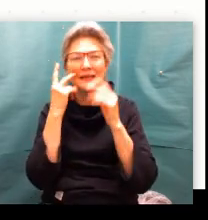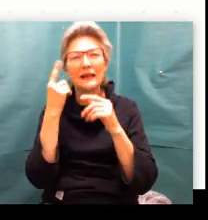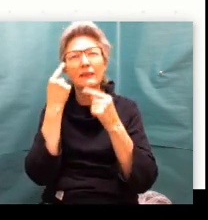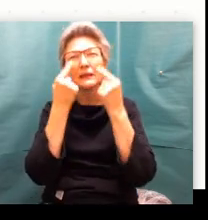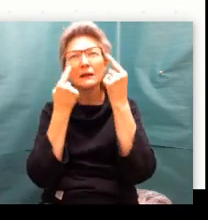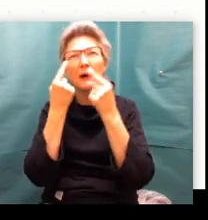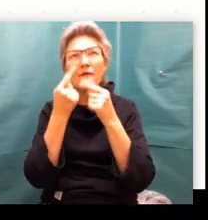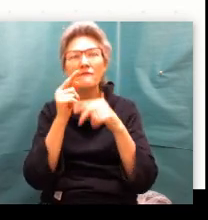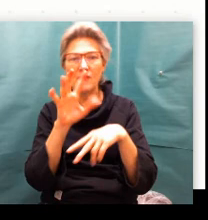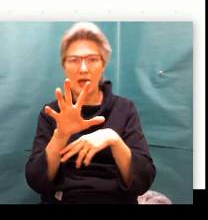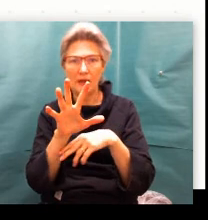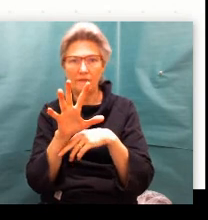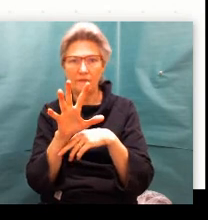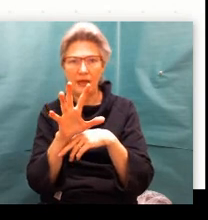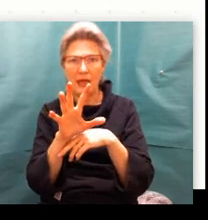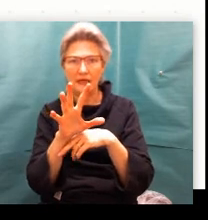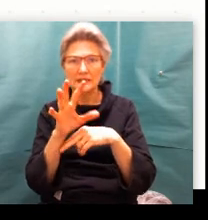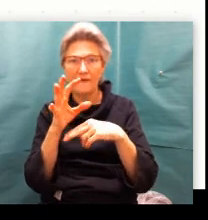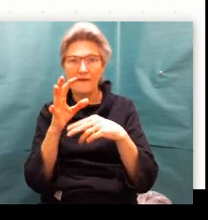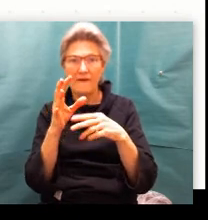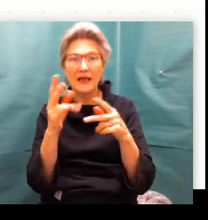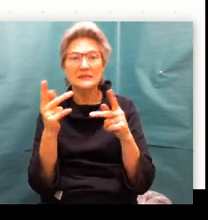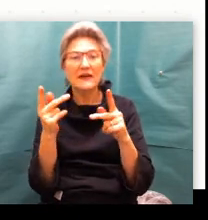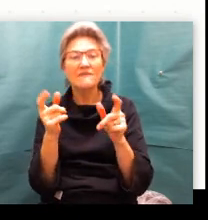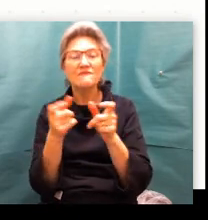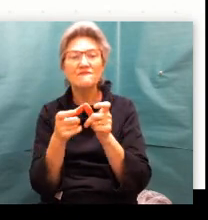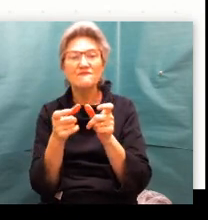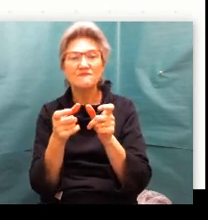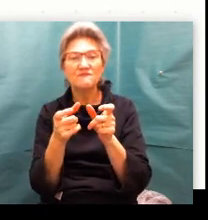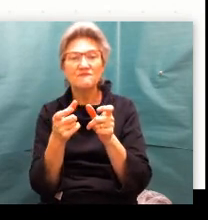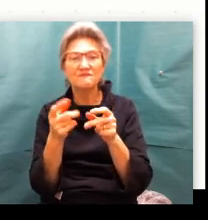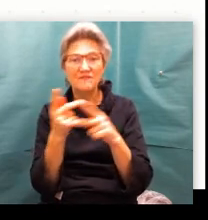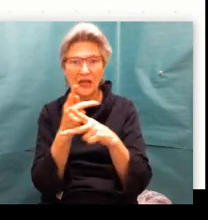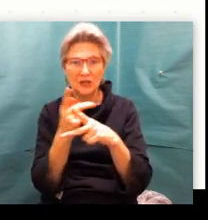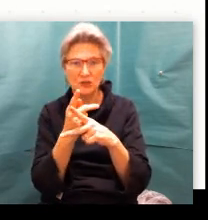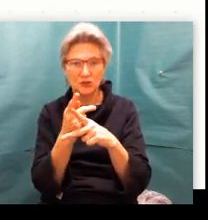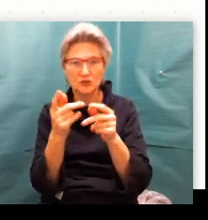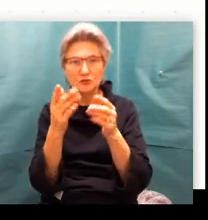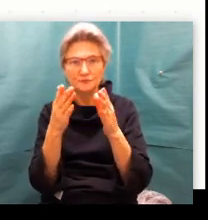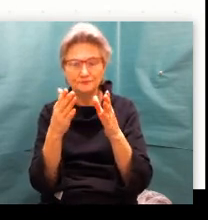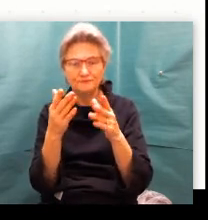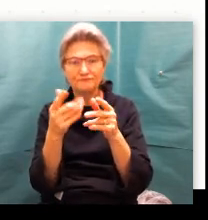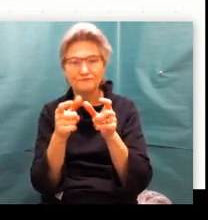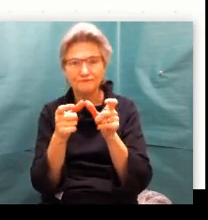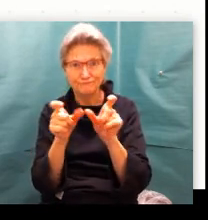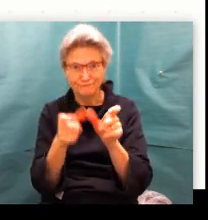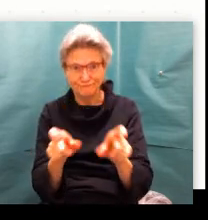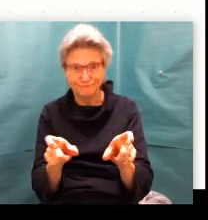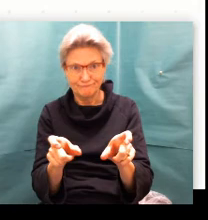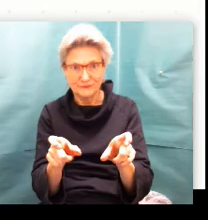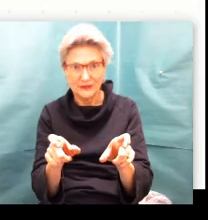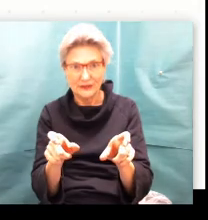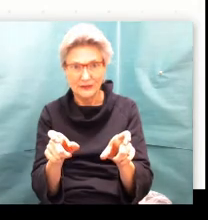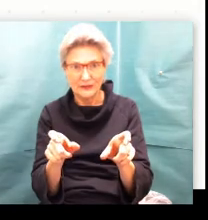about 5 as a factor times 3 times 1/8. So I'm going to type that